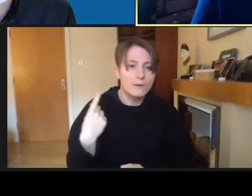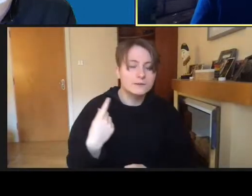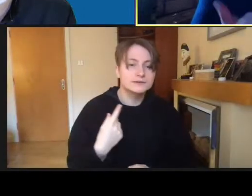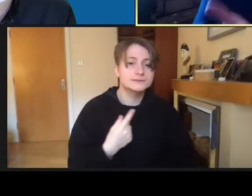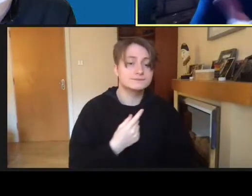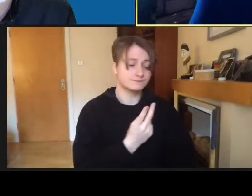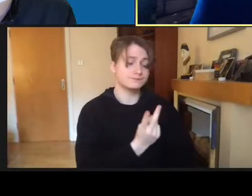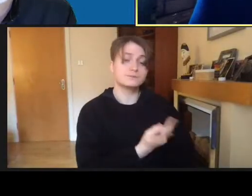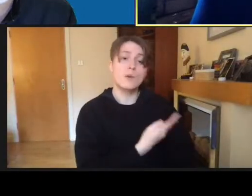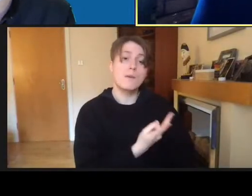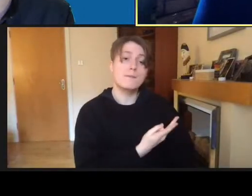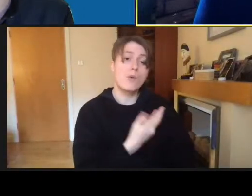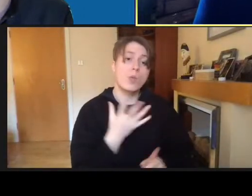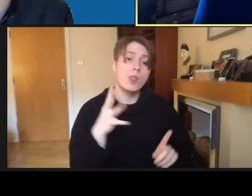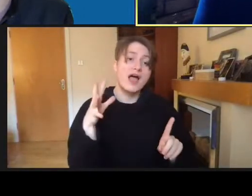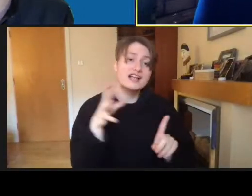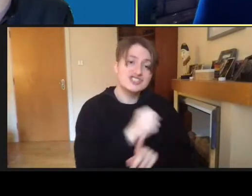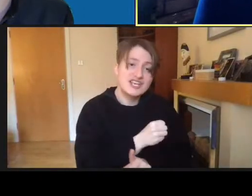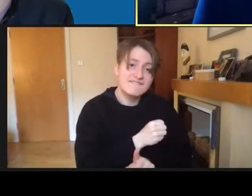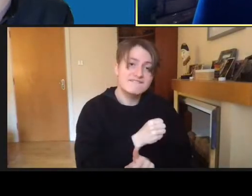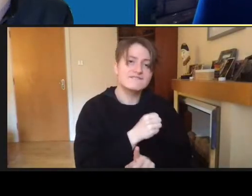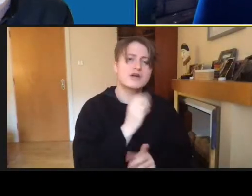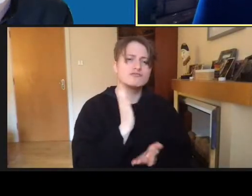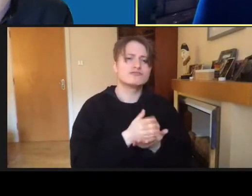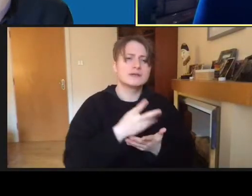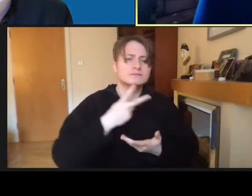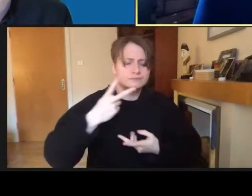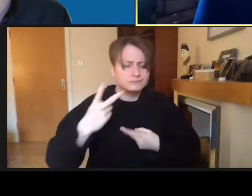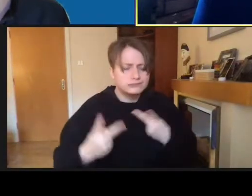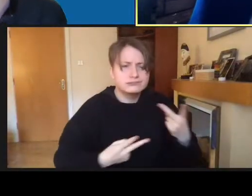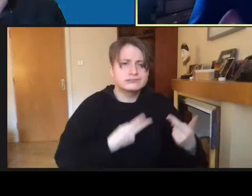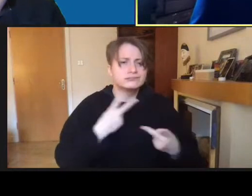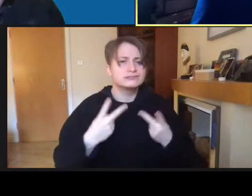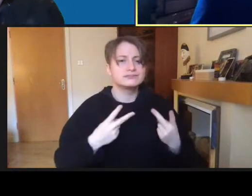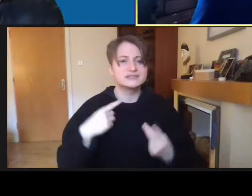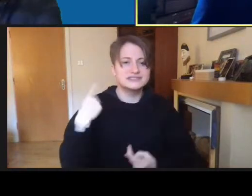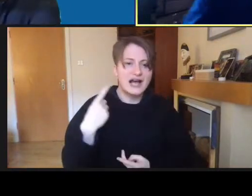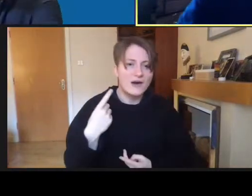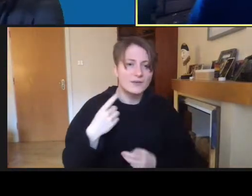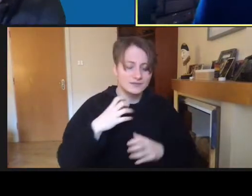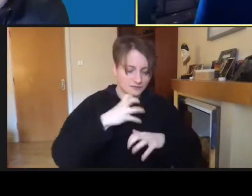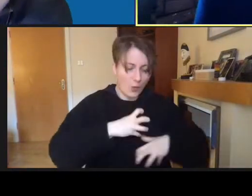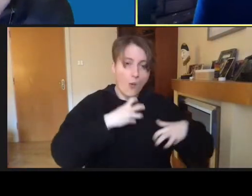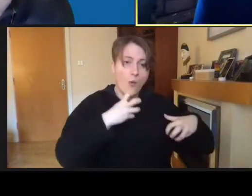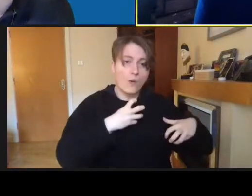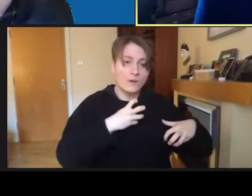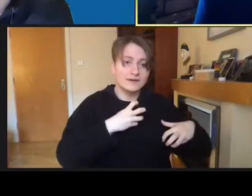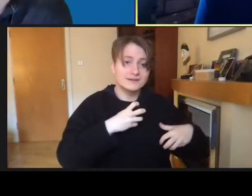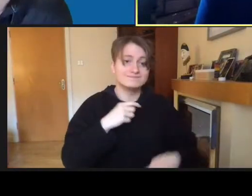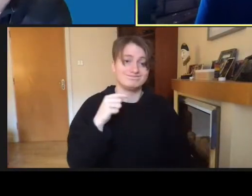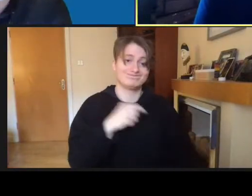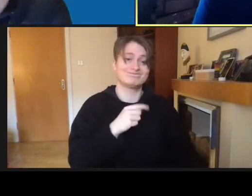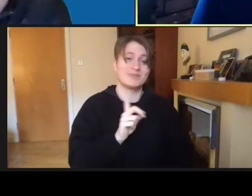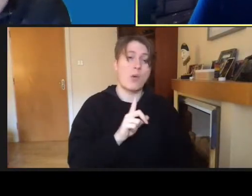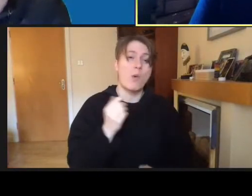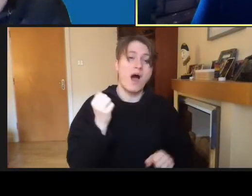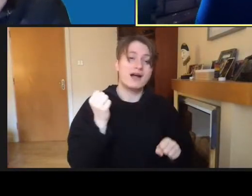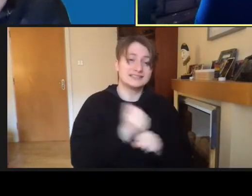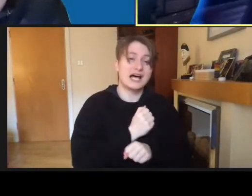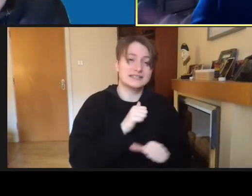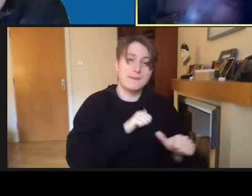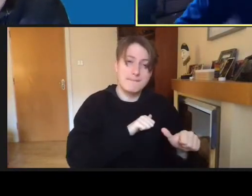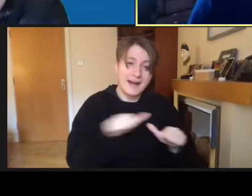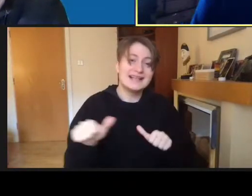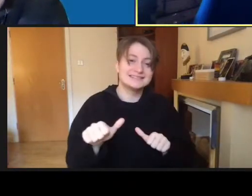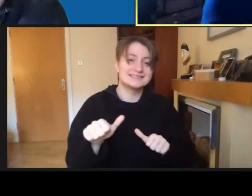achieve is, as you mentioned, the very lyrical sound of the horn, which is really what the horn probably does best.